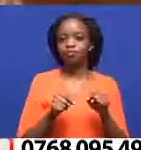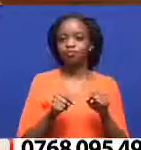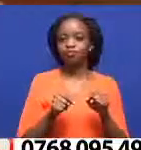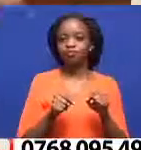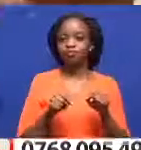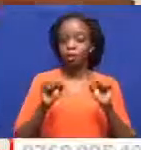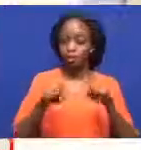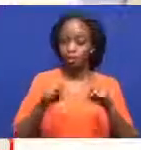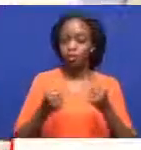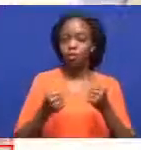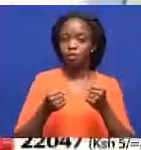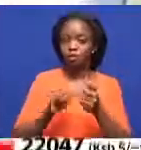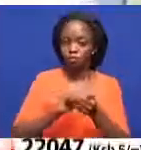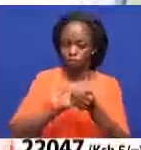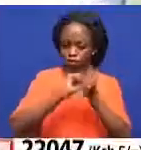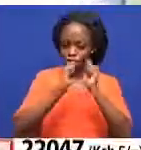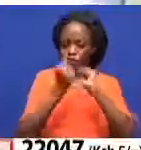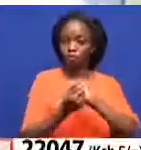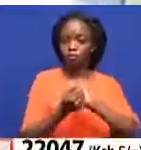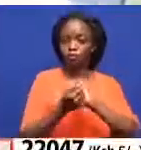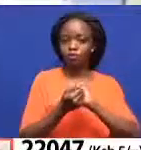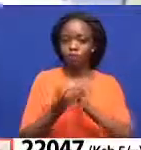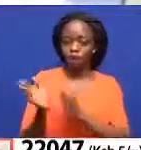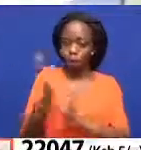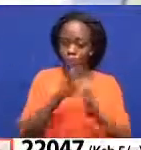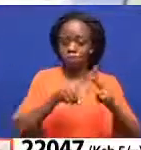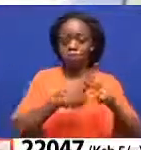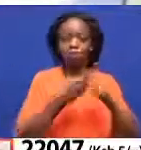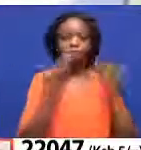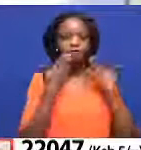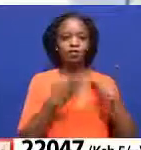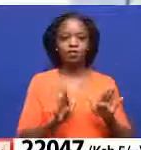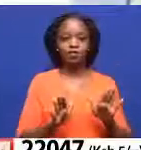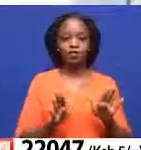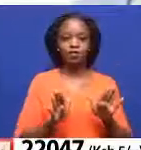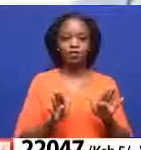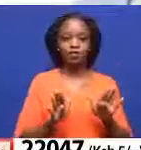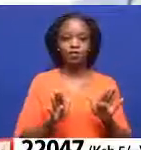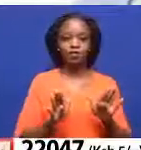and it will be converted. Actually, the process has already started.